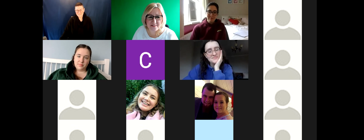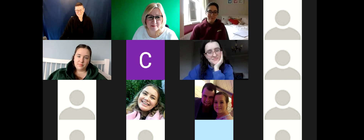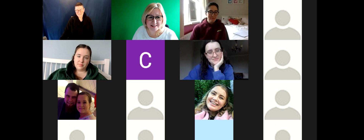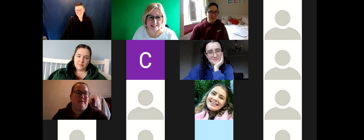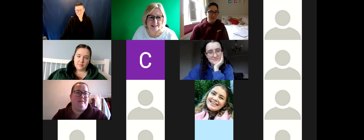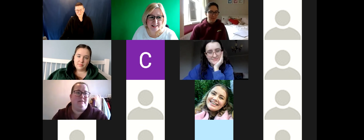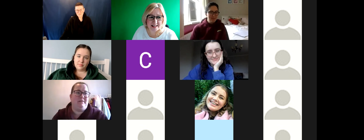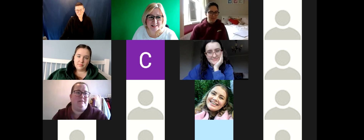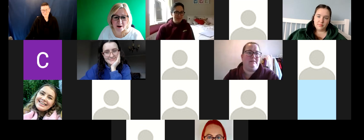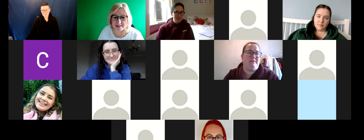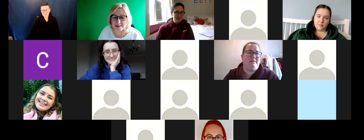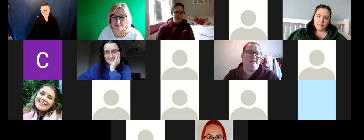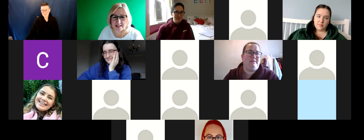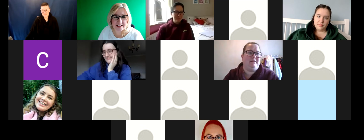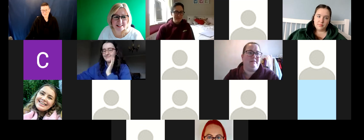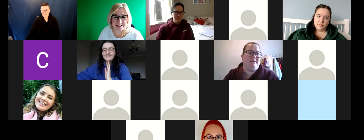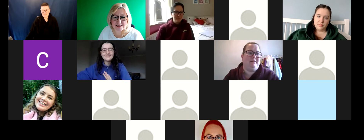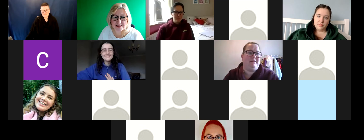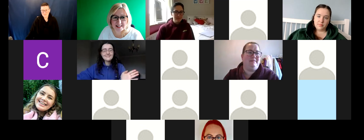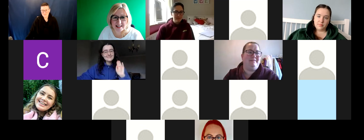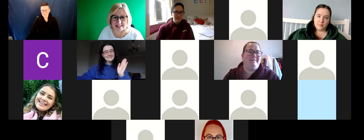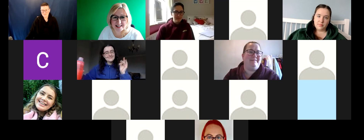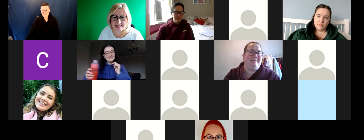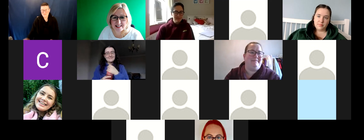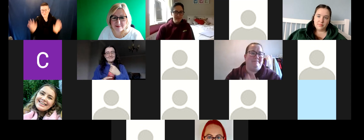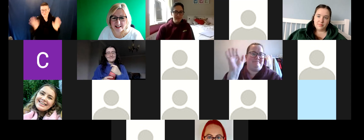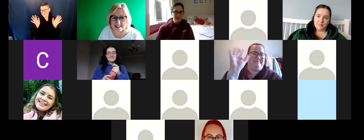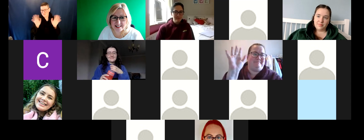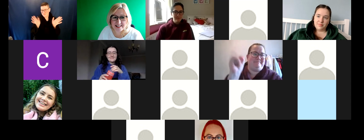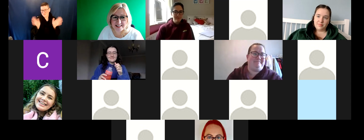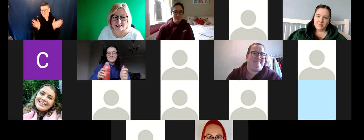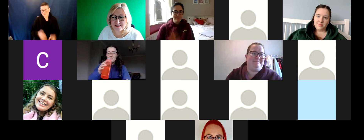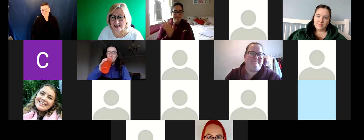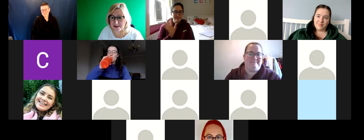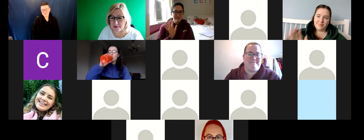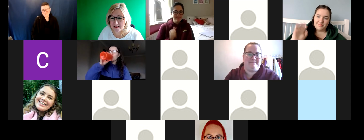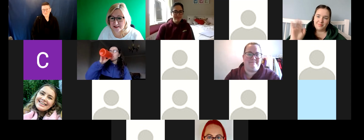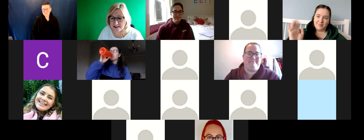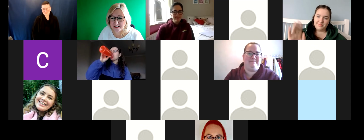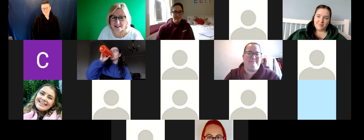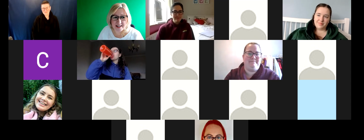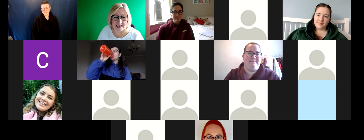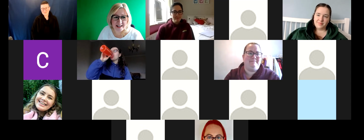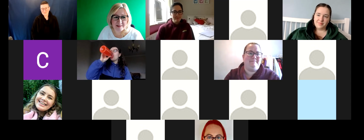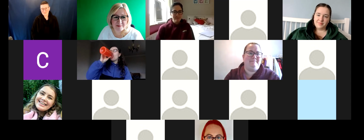So everybody, let's welcome Alissa Dunsky. I sent an email to tell you all about